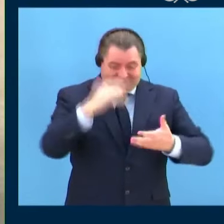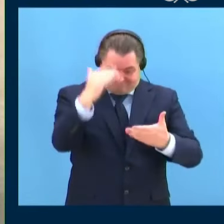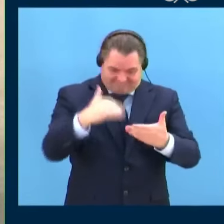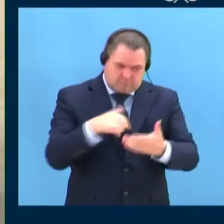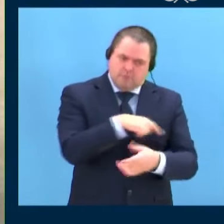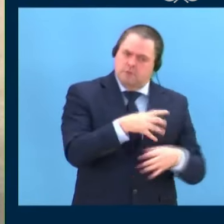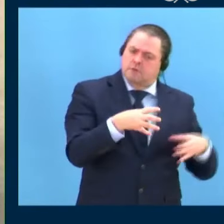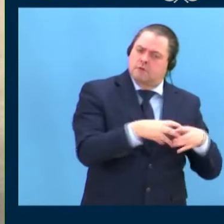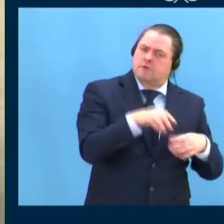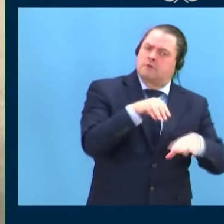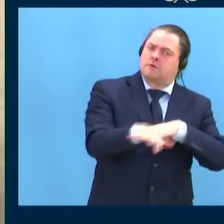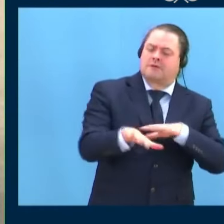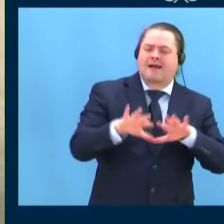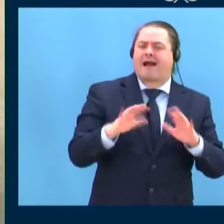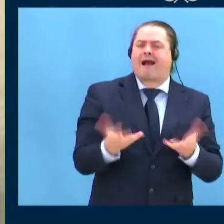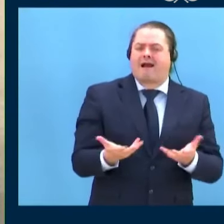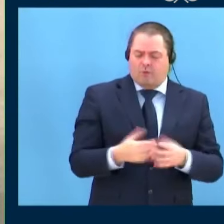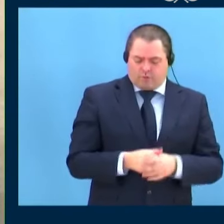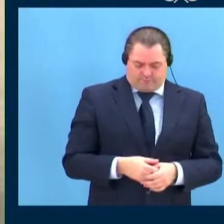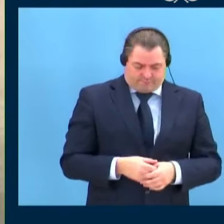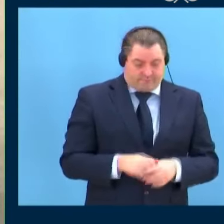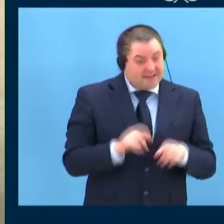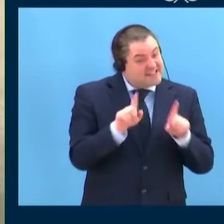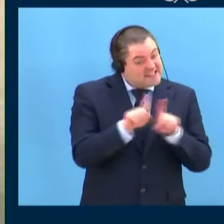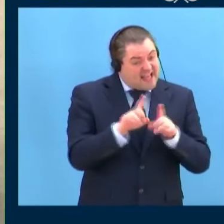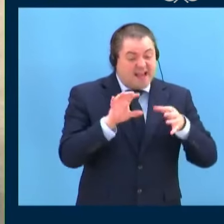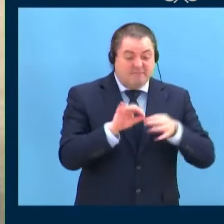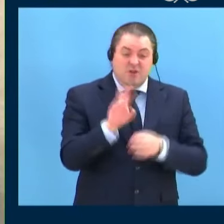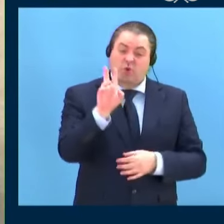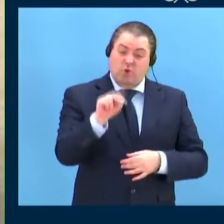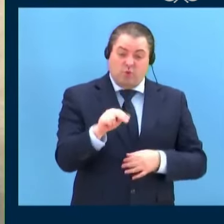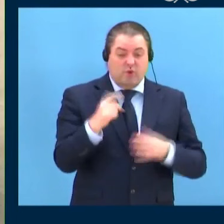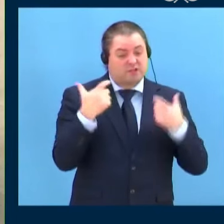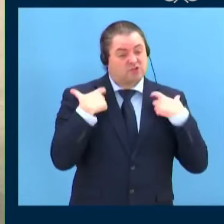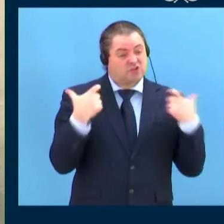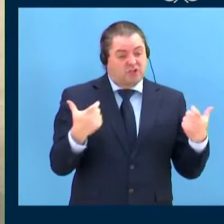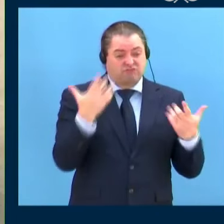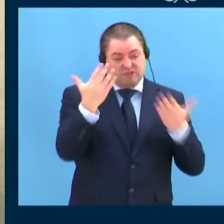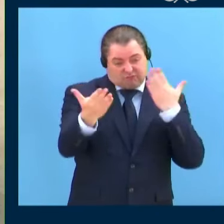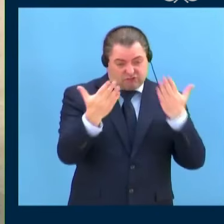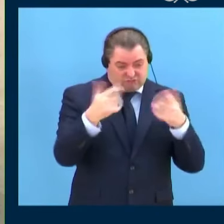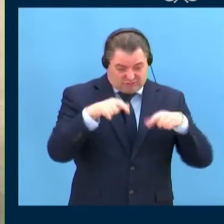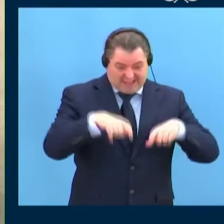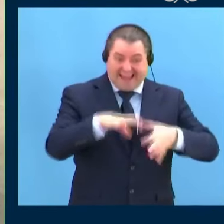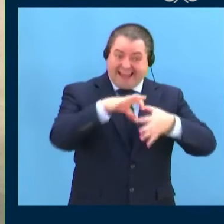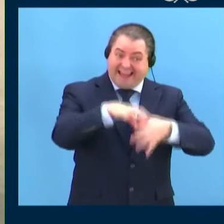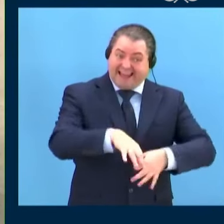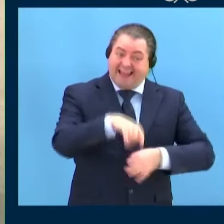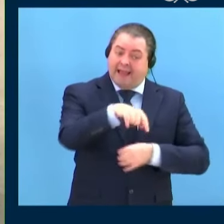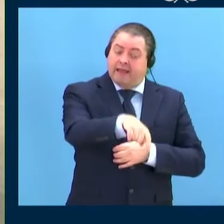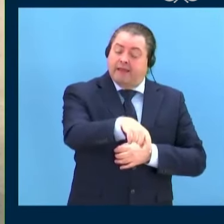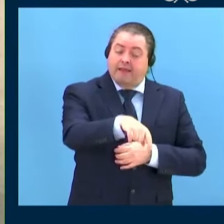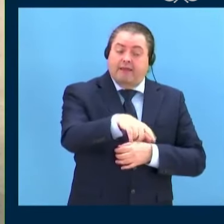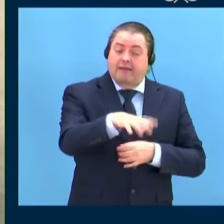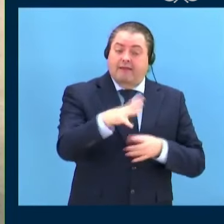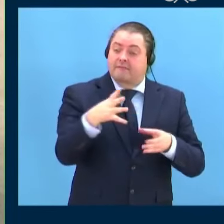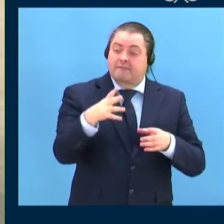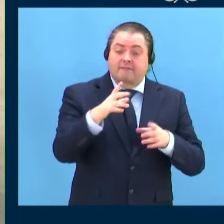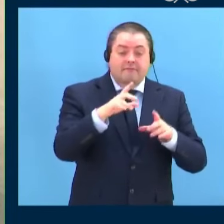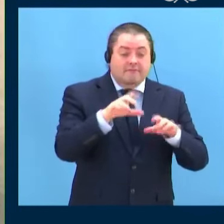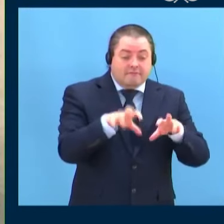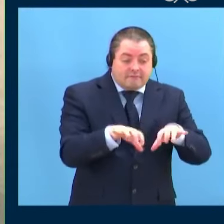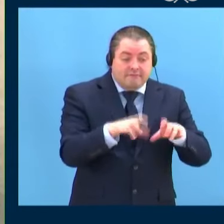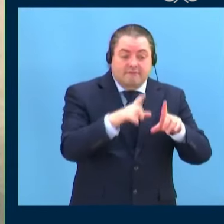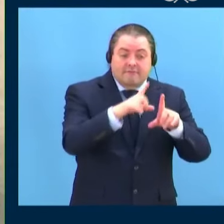Secretary-General's Roadmap for Digital Cooperation, which prioritizes ensuring digital inclusion for all. The roadmap